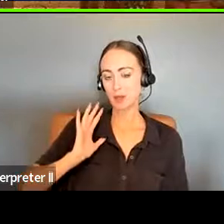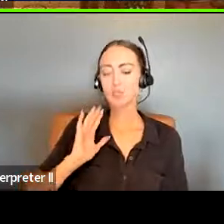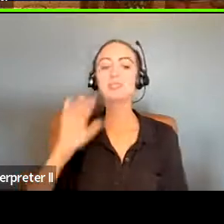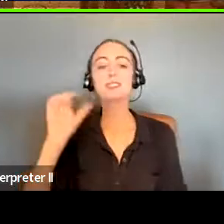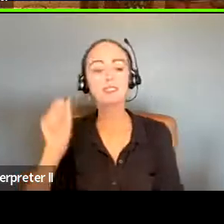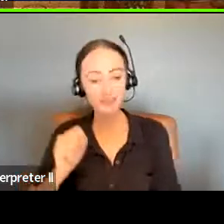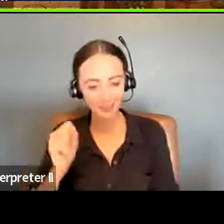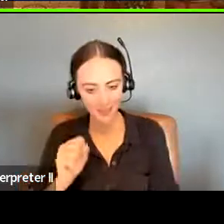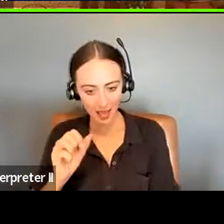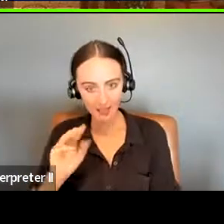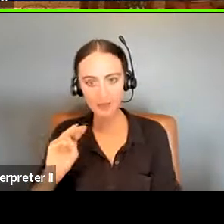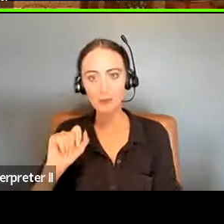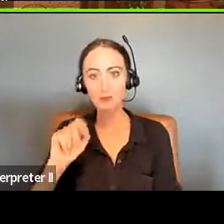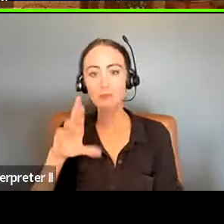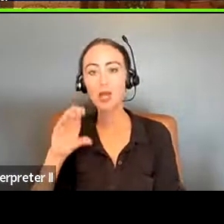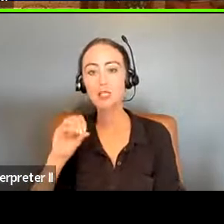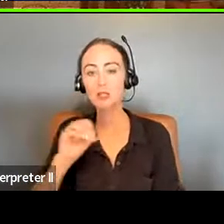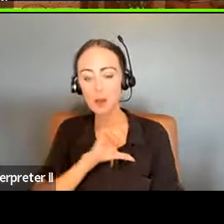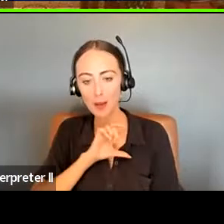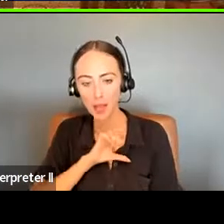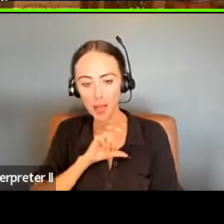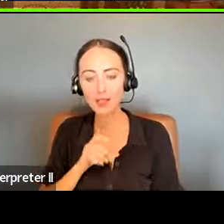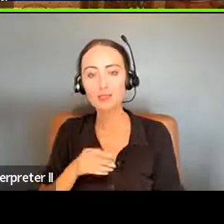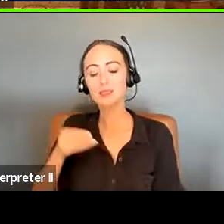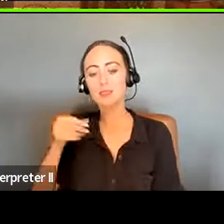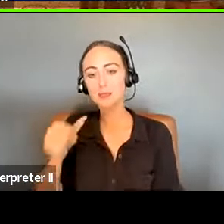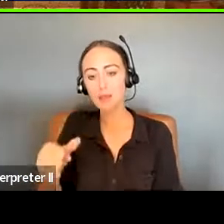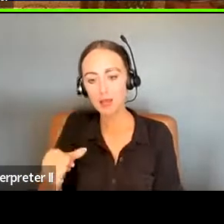Metropolitan Police Department Overtime Spending Accountability Emergency